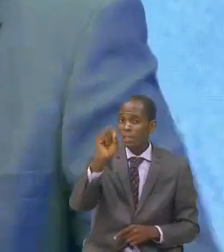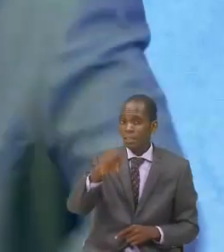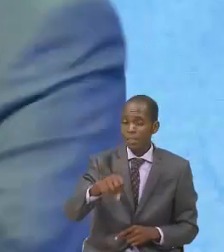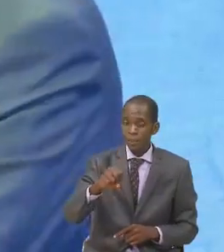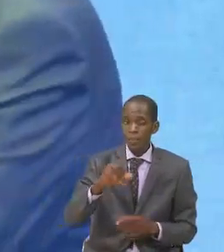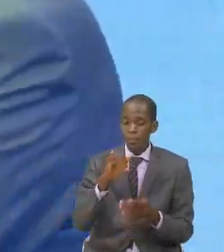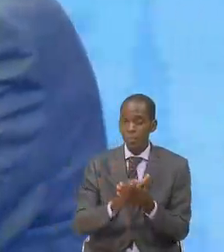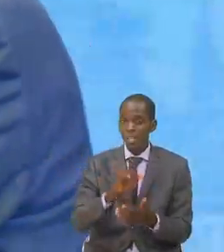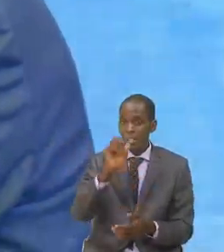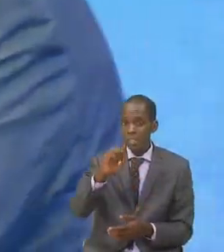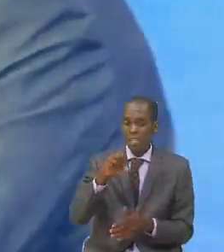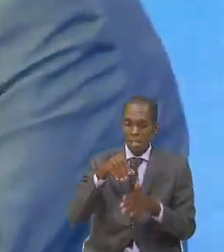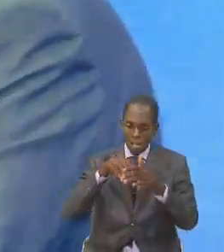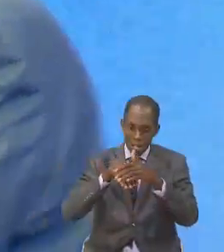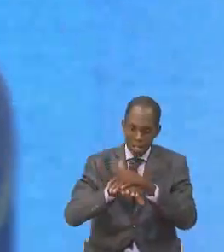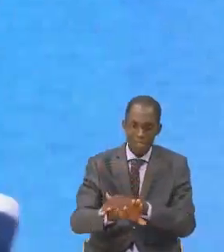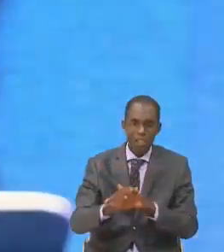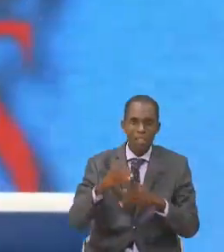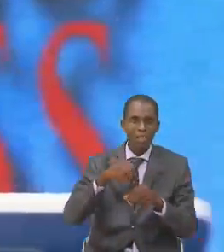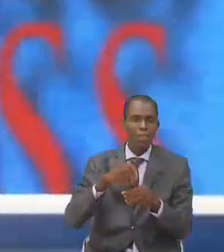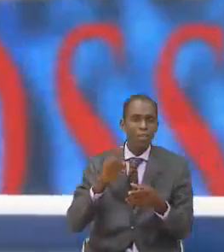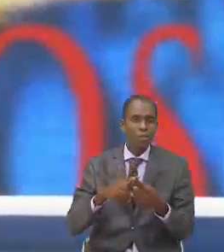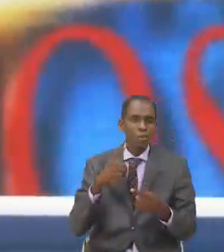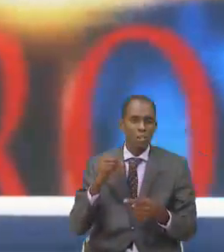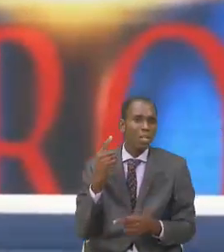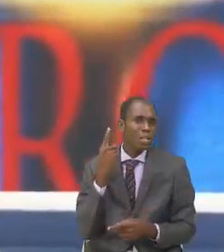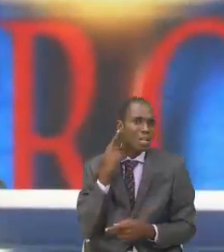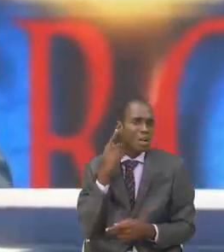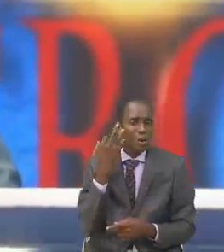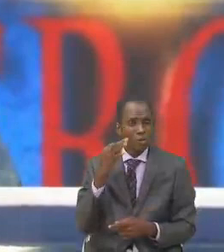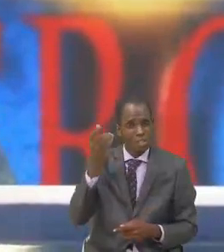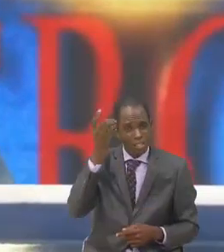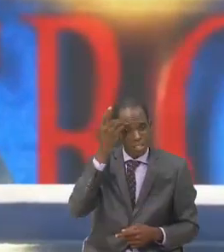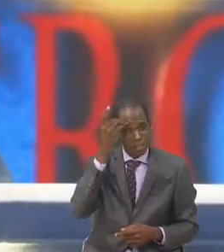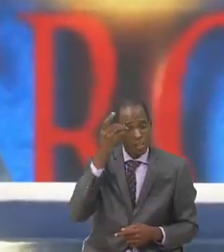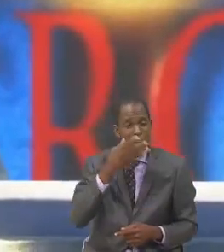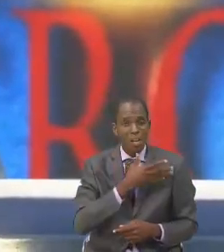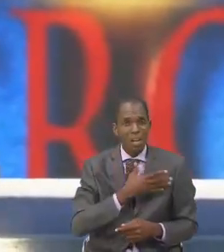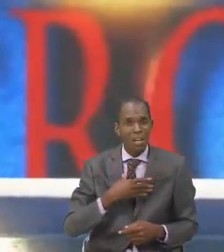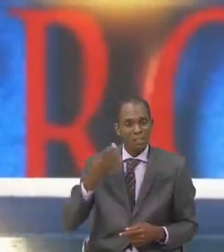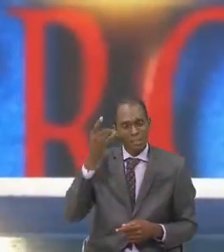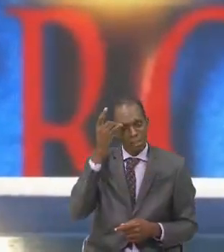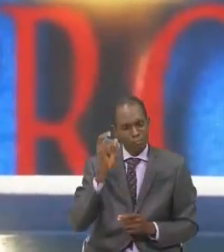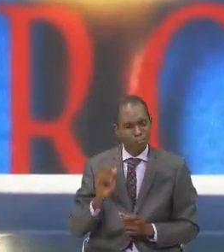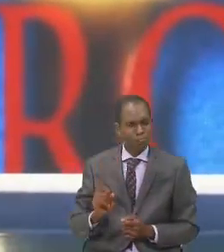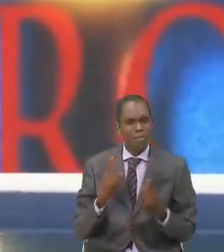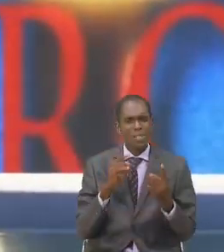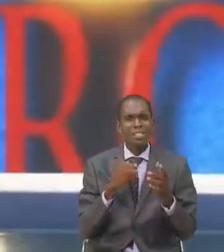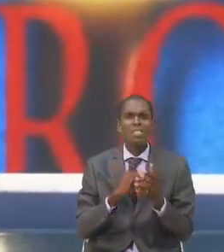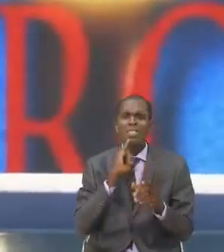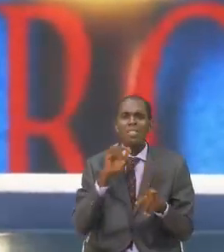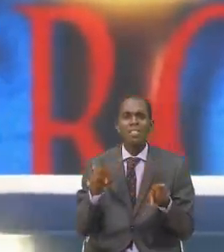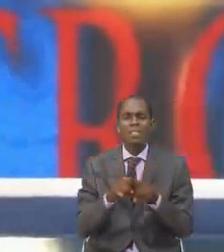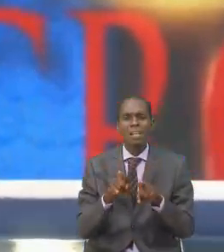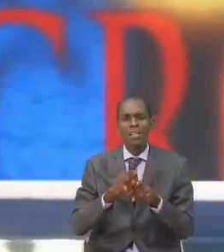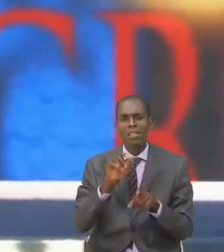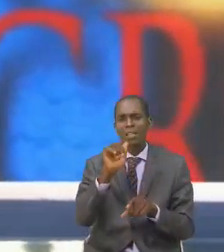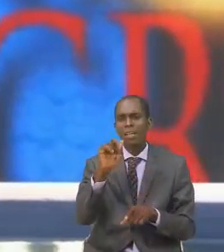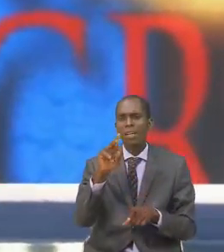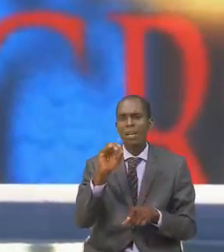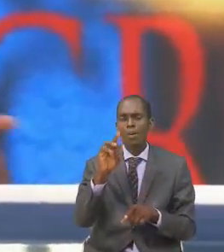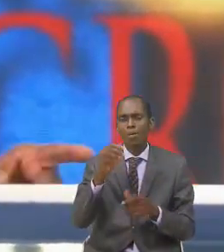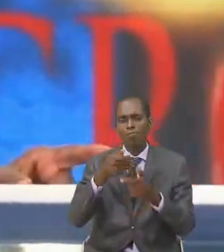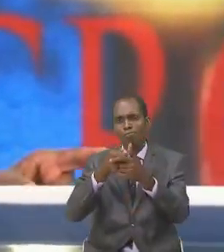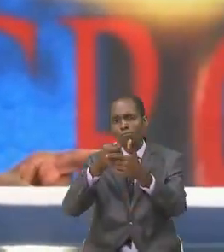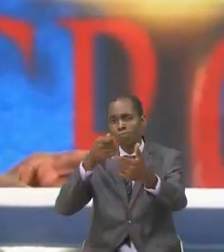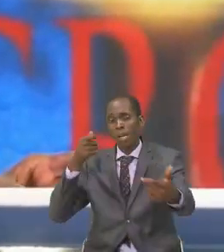earth. When God says yes, that yes enters the ears of the devil and it deafens the